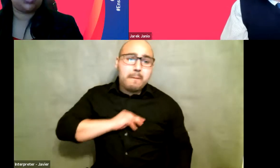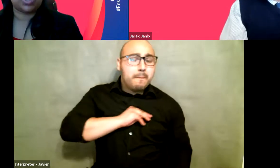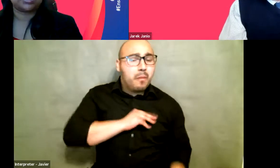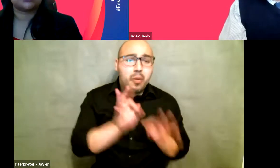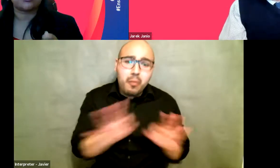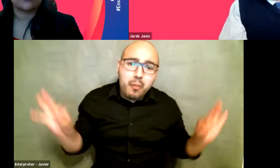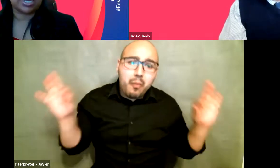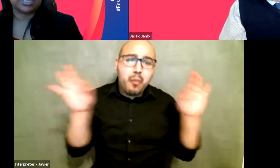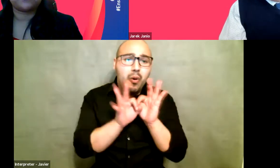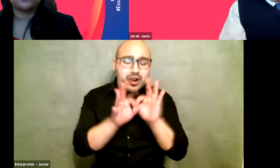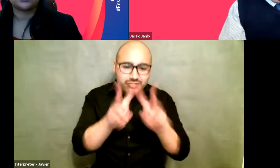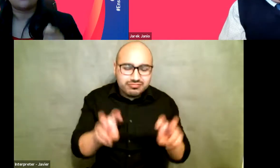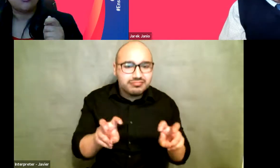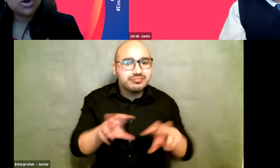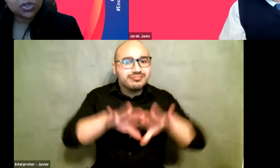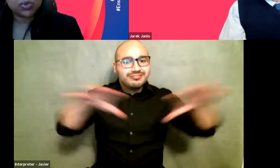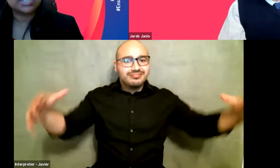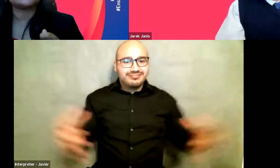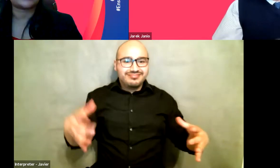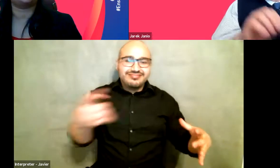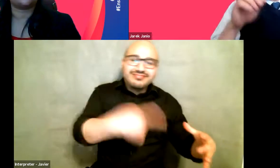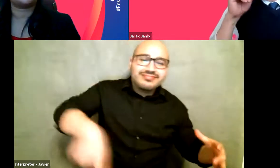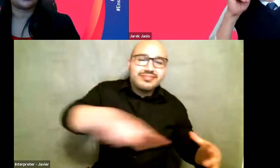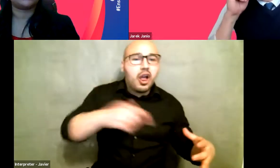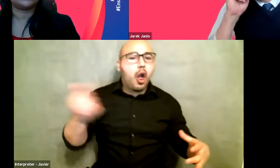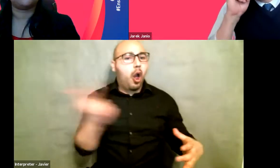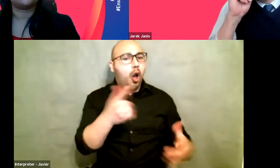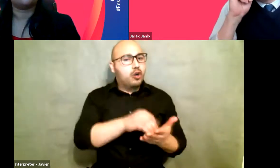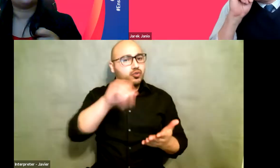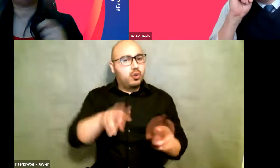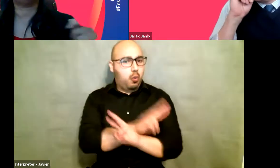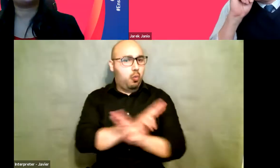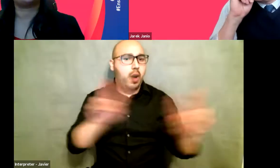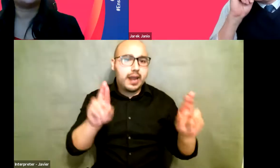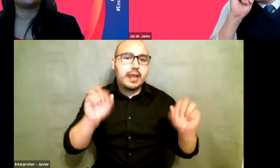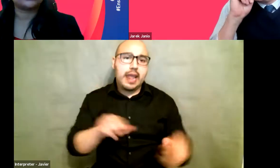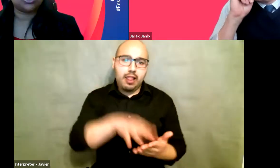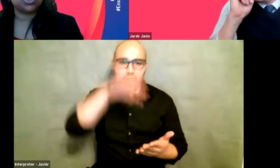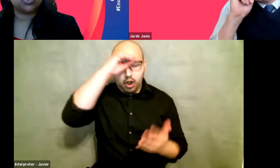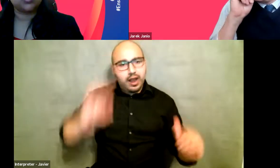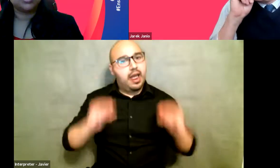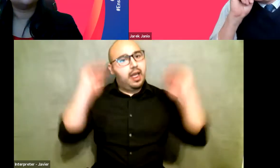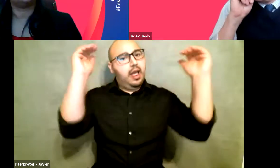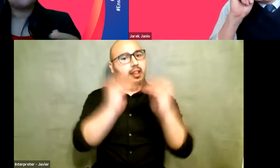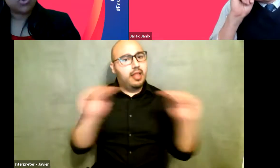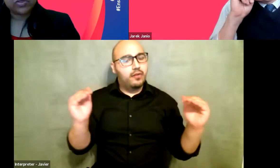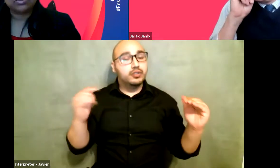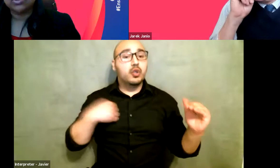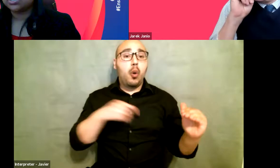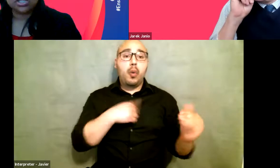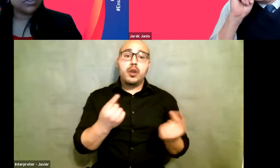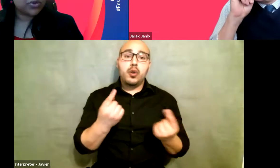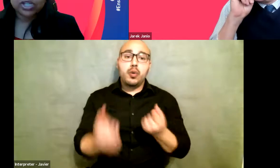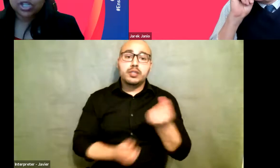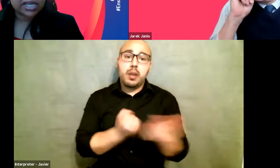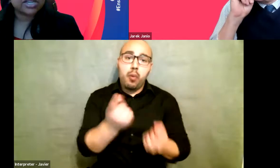All students are ready. All students can learn at high levels. What then are we going to do to support them,